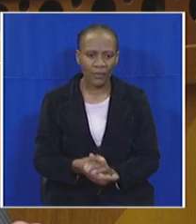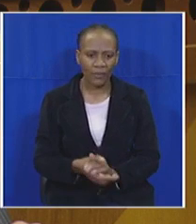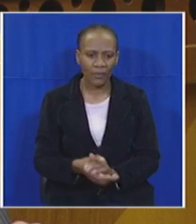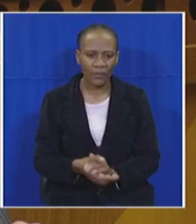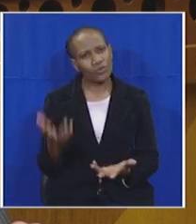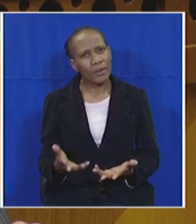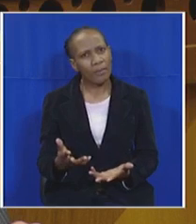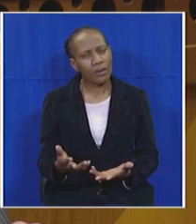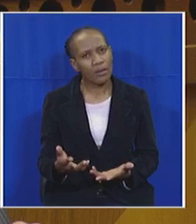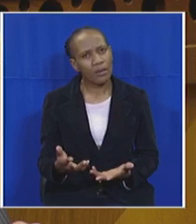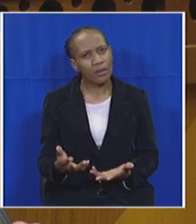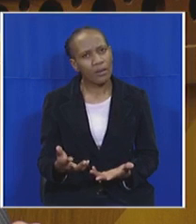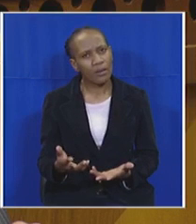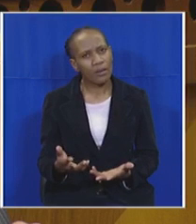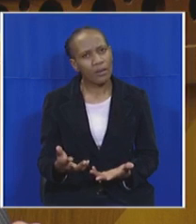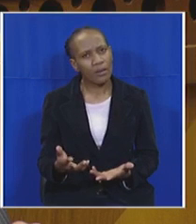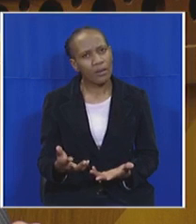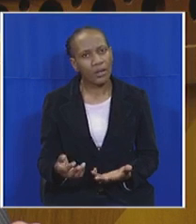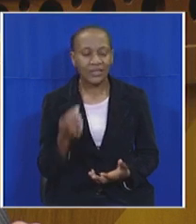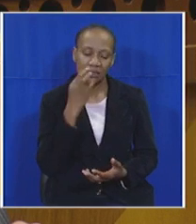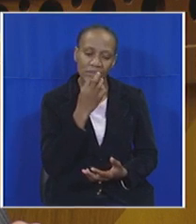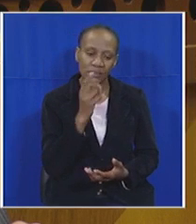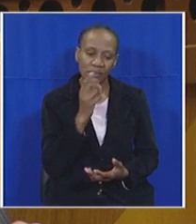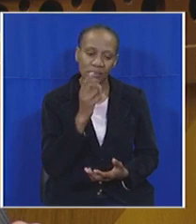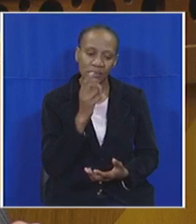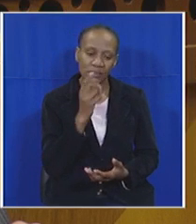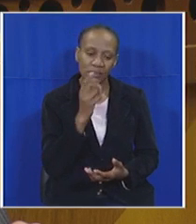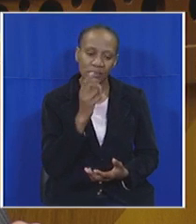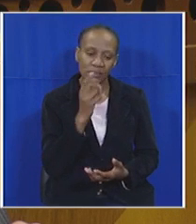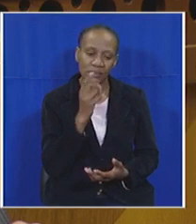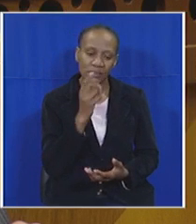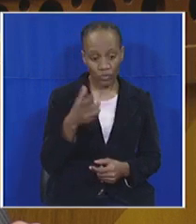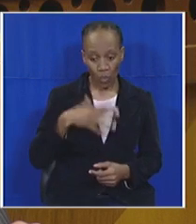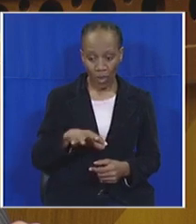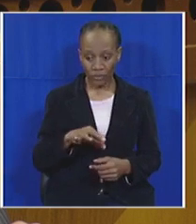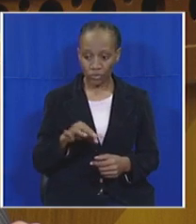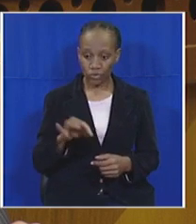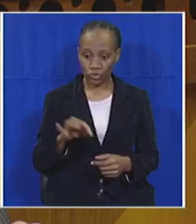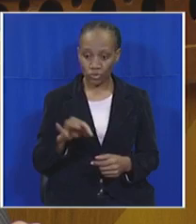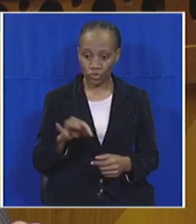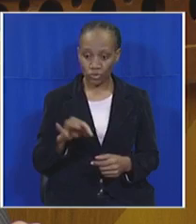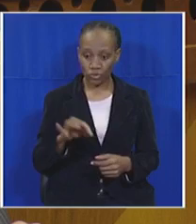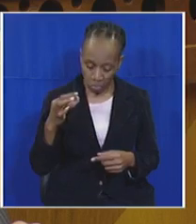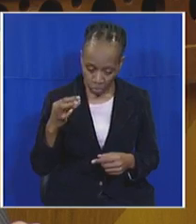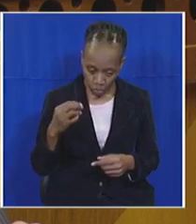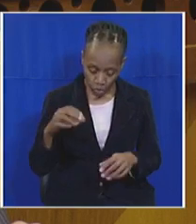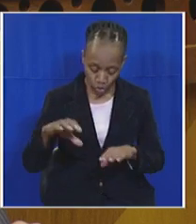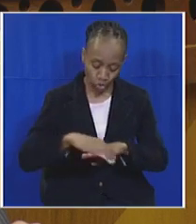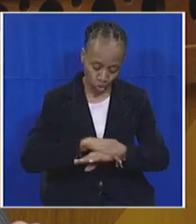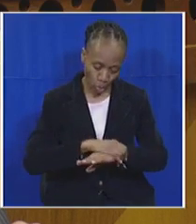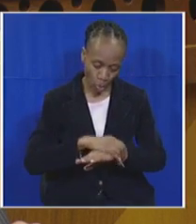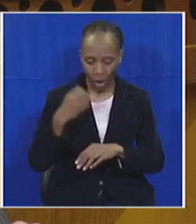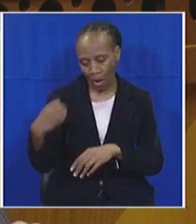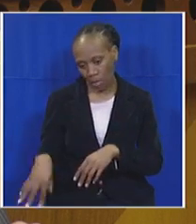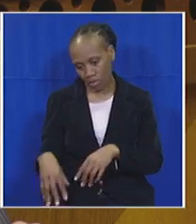of a nail, which says, for want of a nail, the shoe was lost. For want of a shoe, the horse